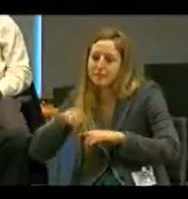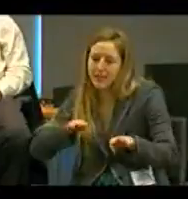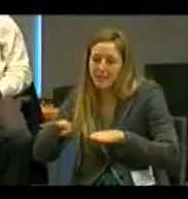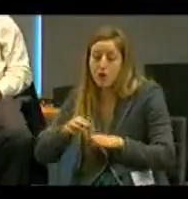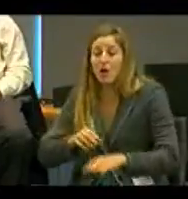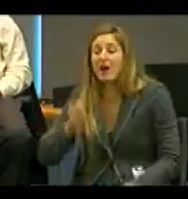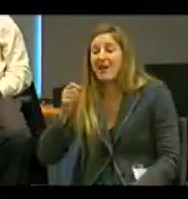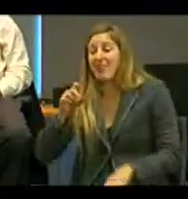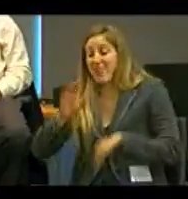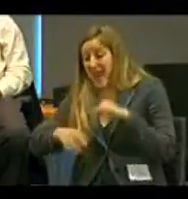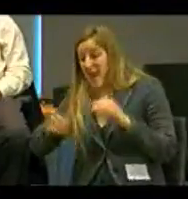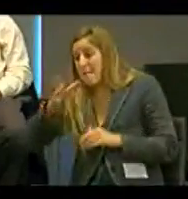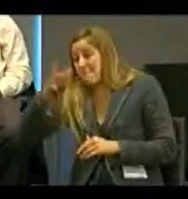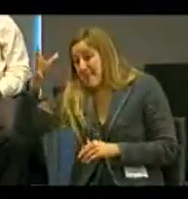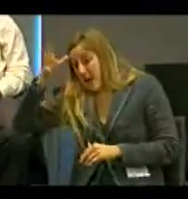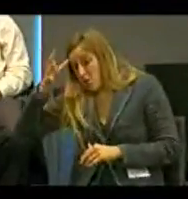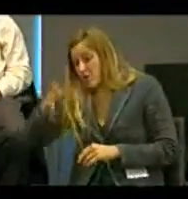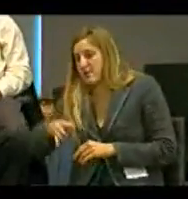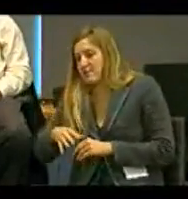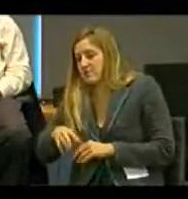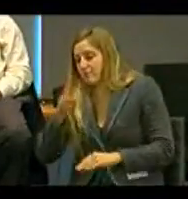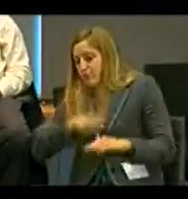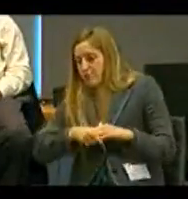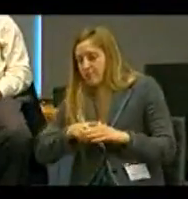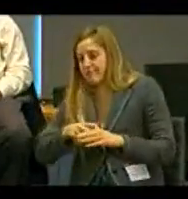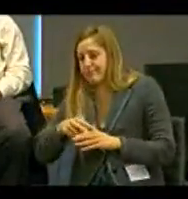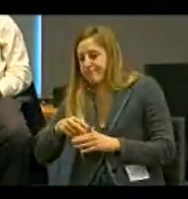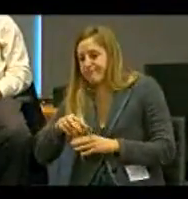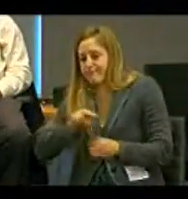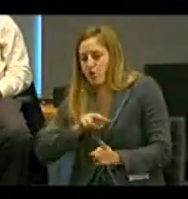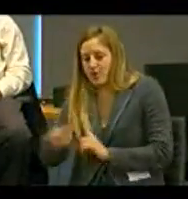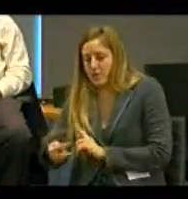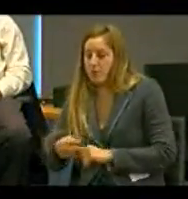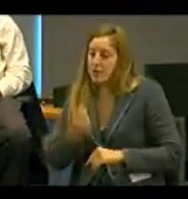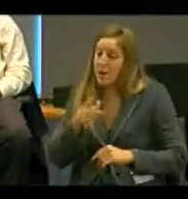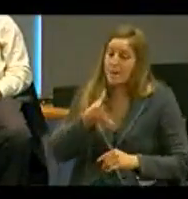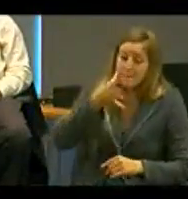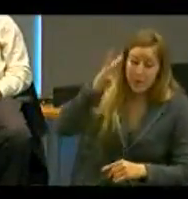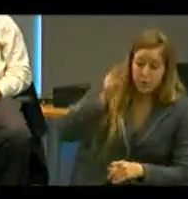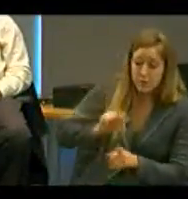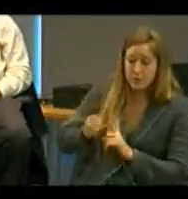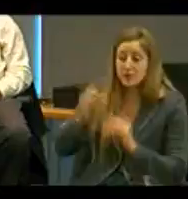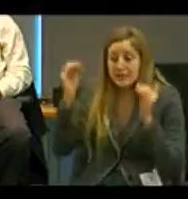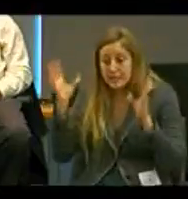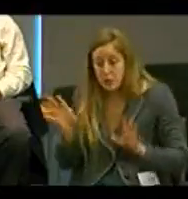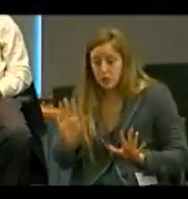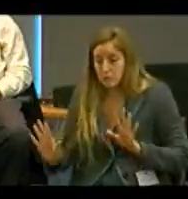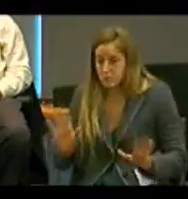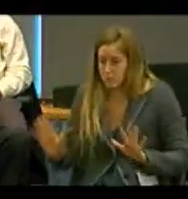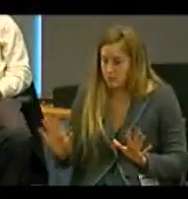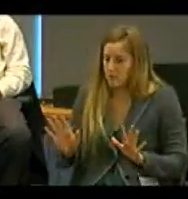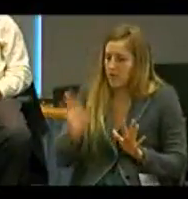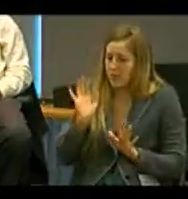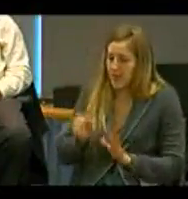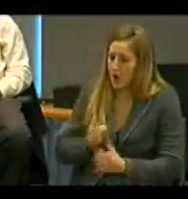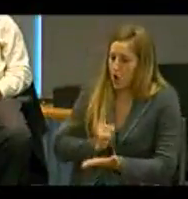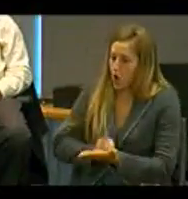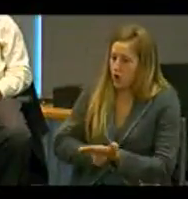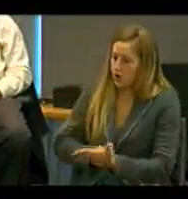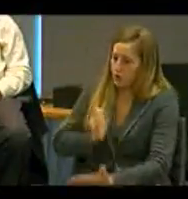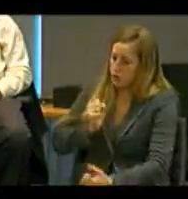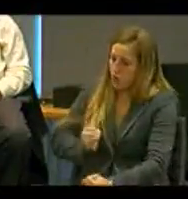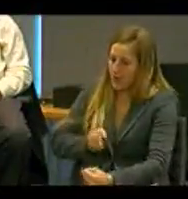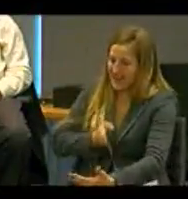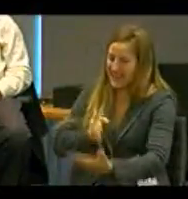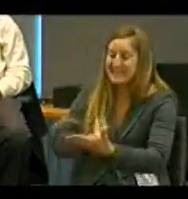that if we look at the relative contributions that parent perception and teacher perception make, I think it argues strongly against strong teacher